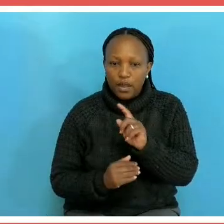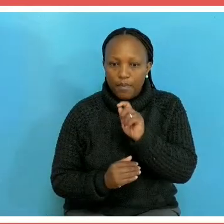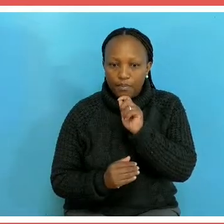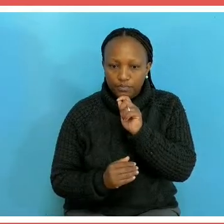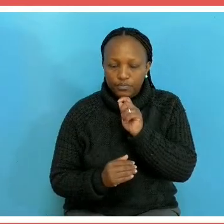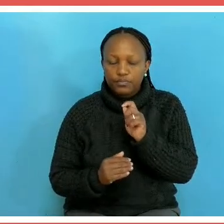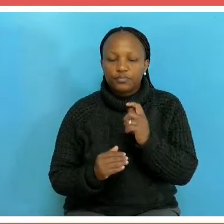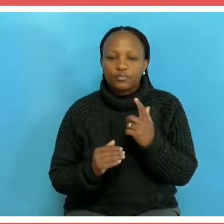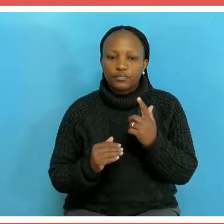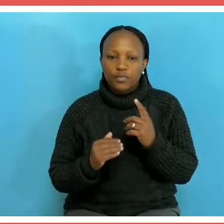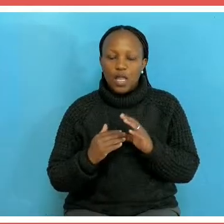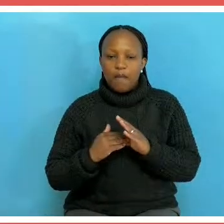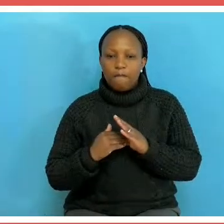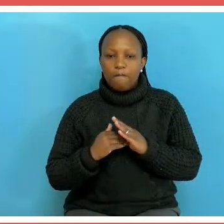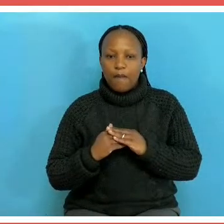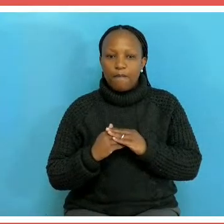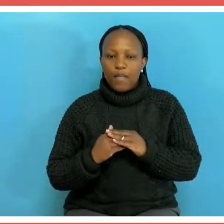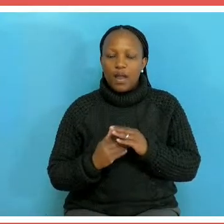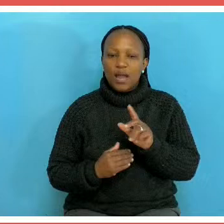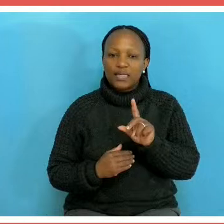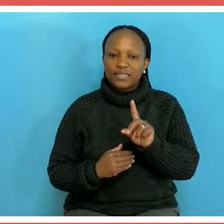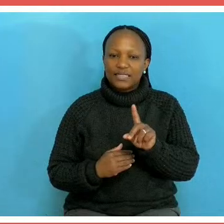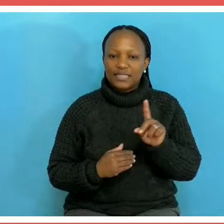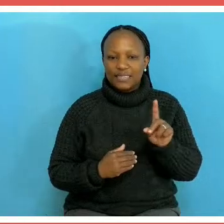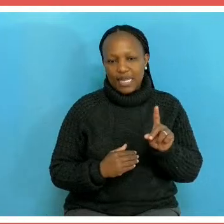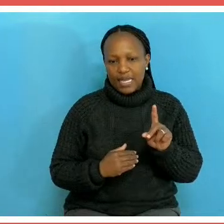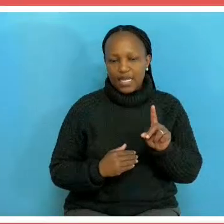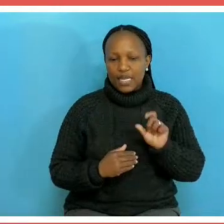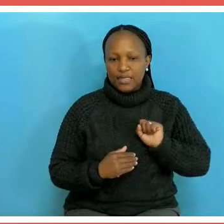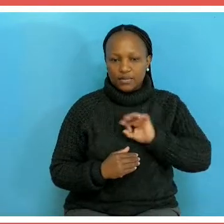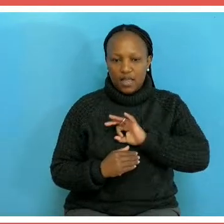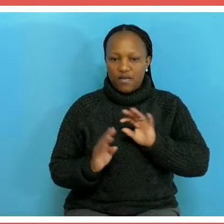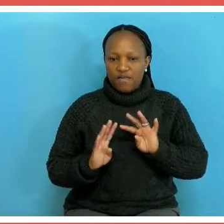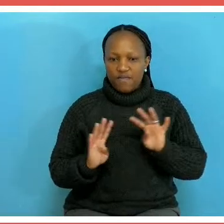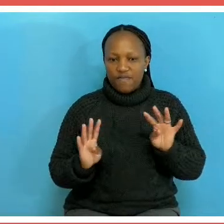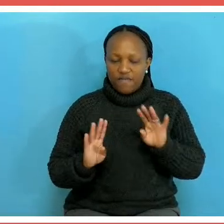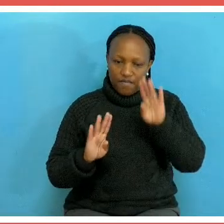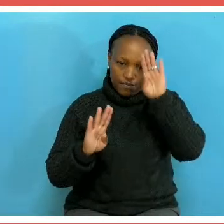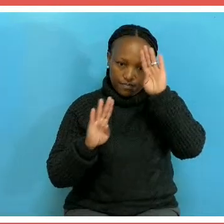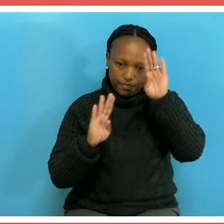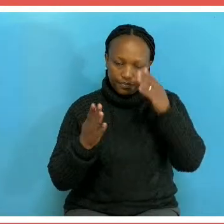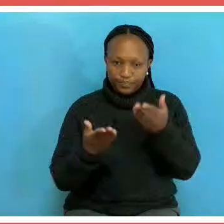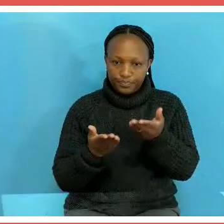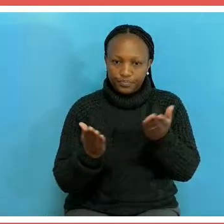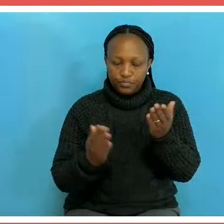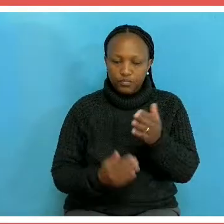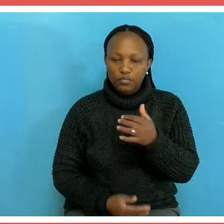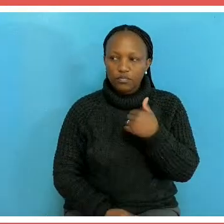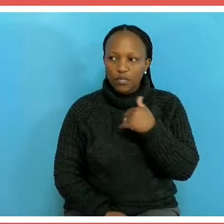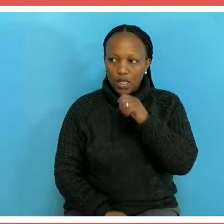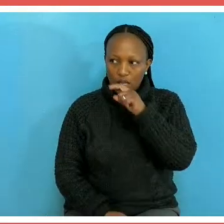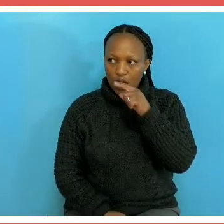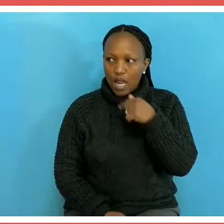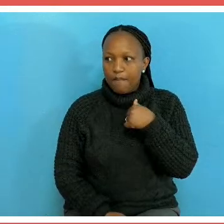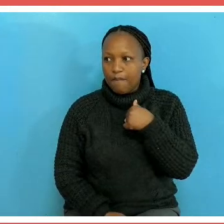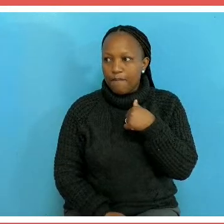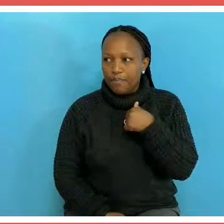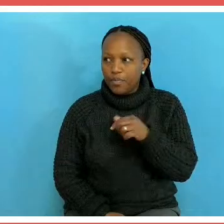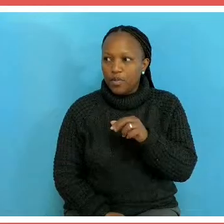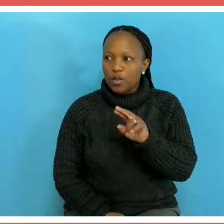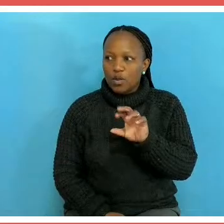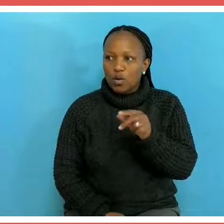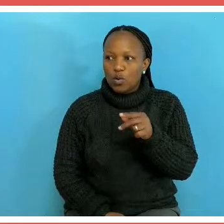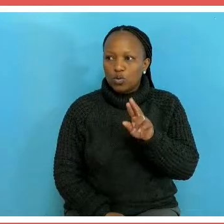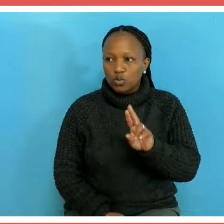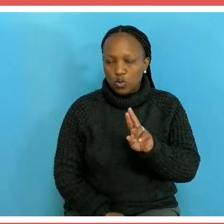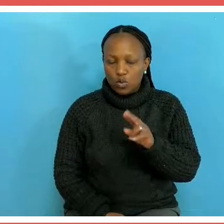members of the DED staff as well. My name is Elton Chiramang. I'm part of GTA